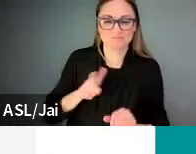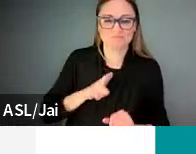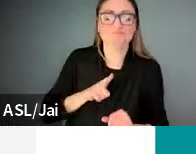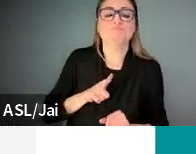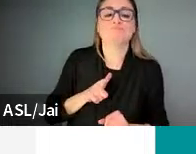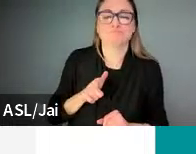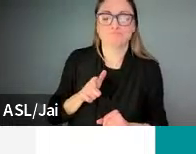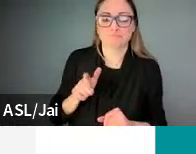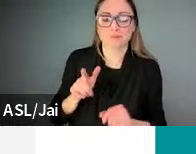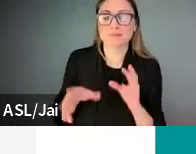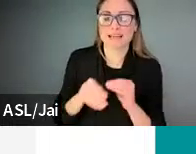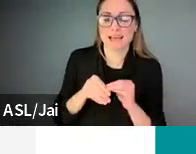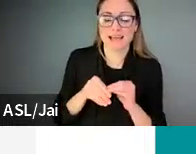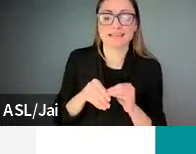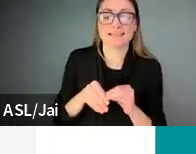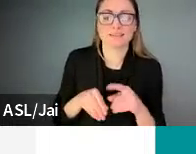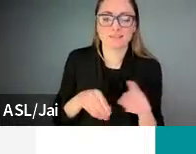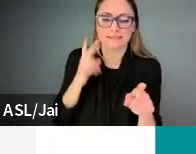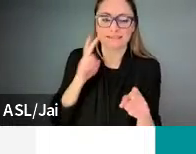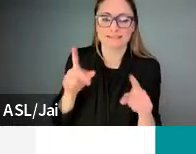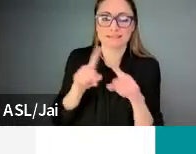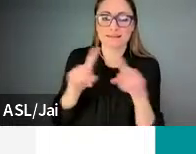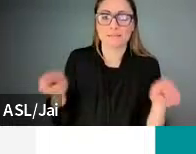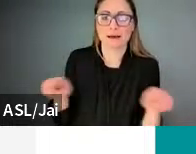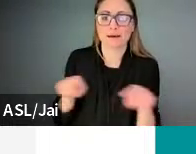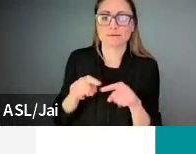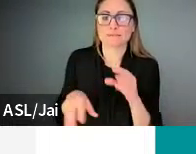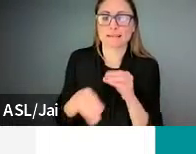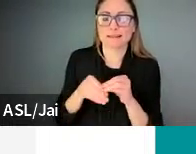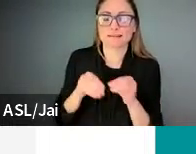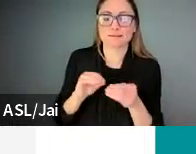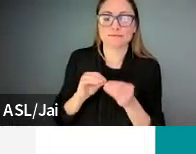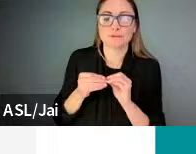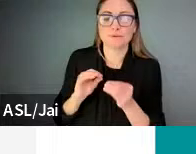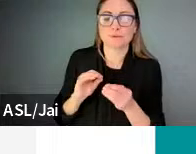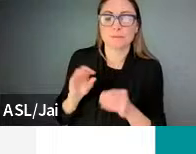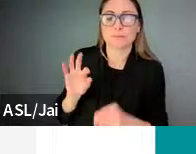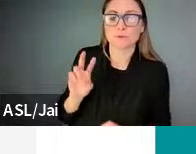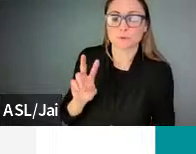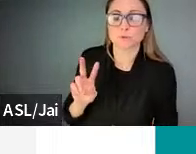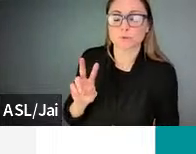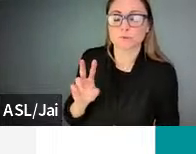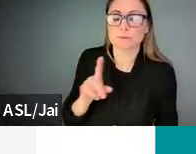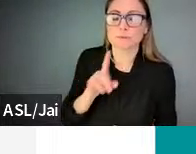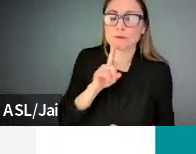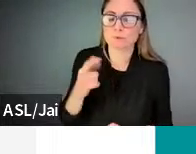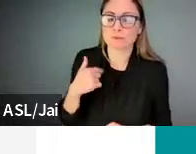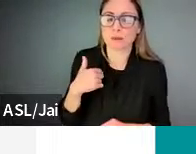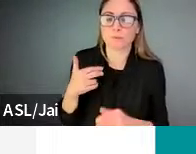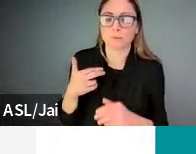can see that there's a box added to figure 2 to ensure that we are reflecting all of those